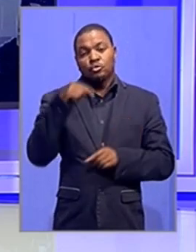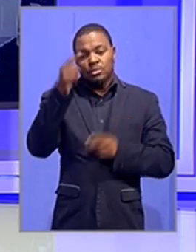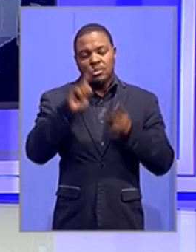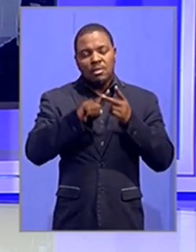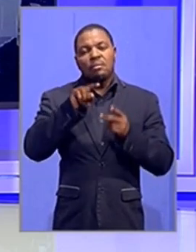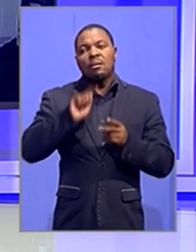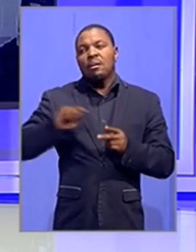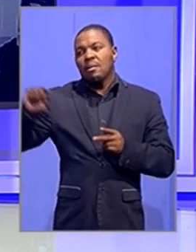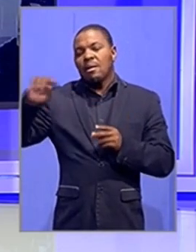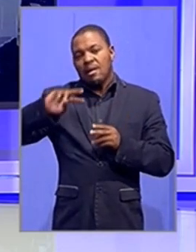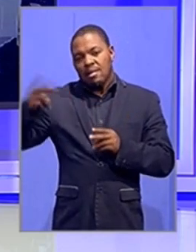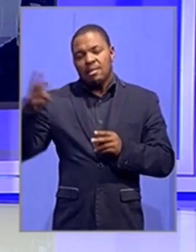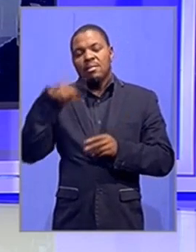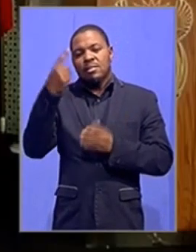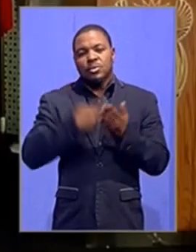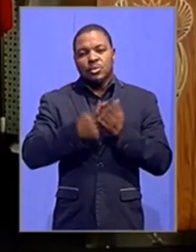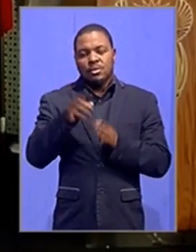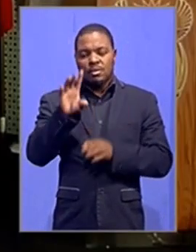Laboraro.